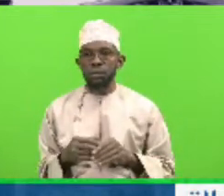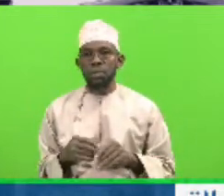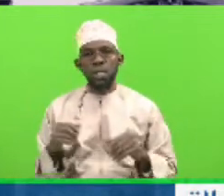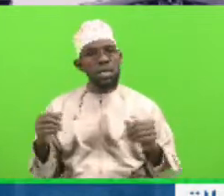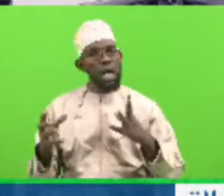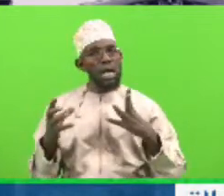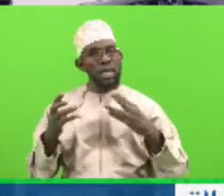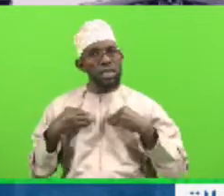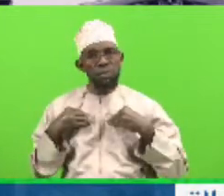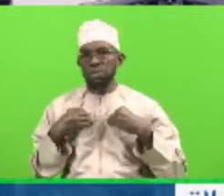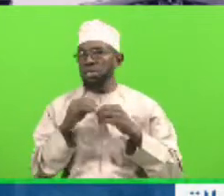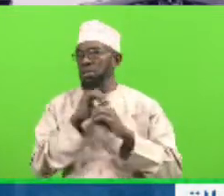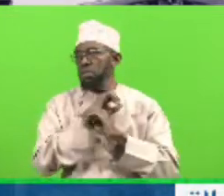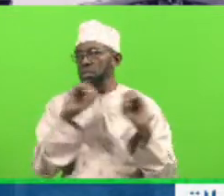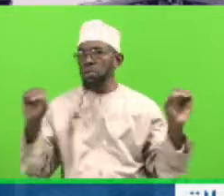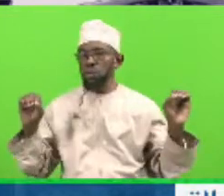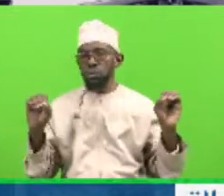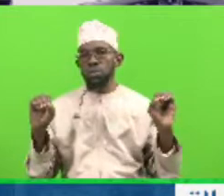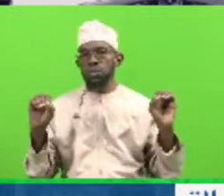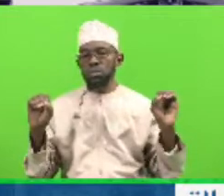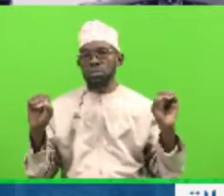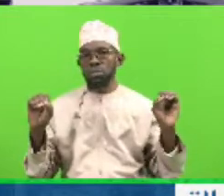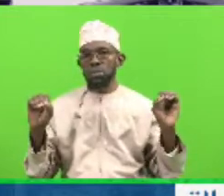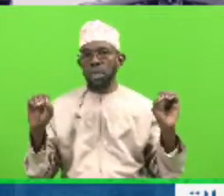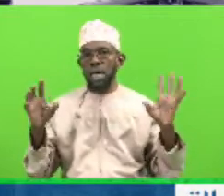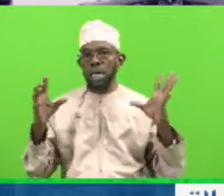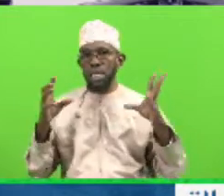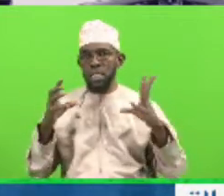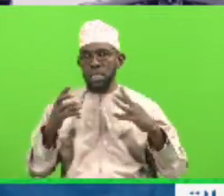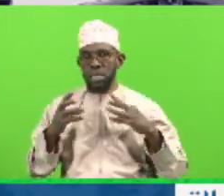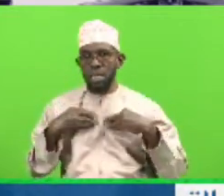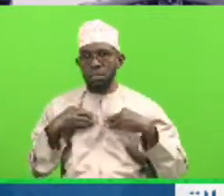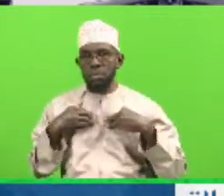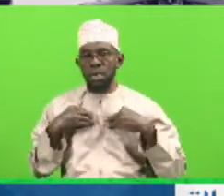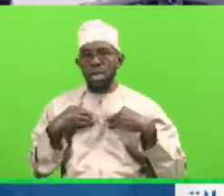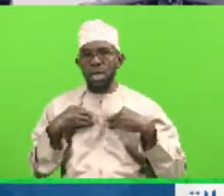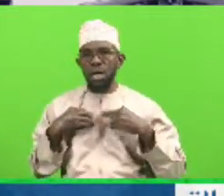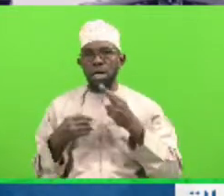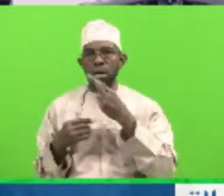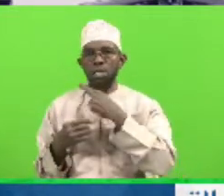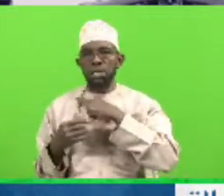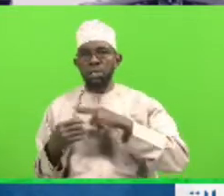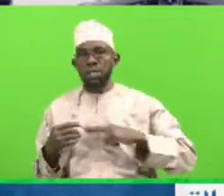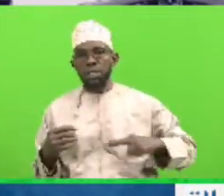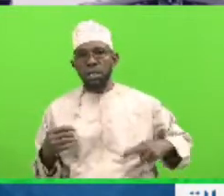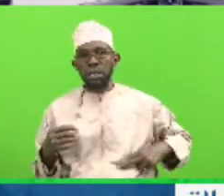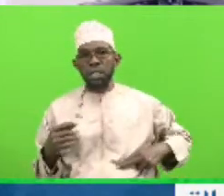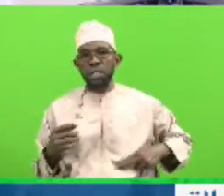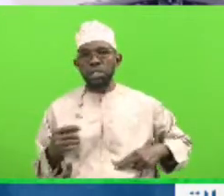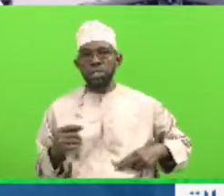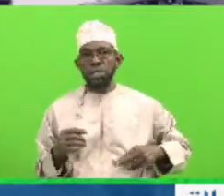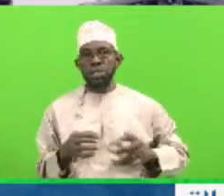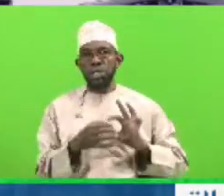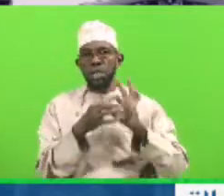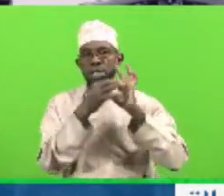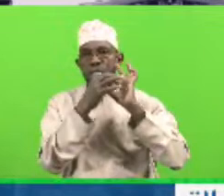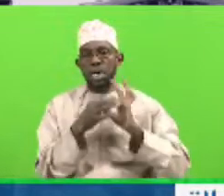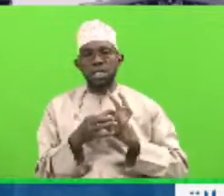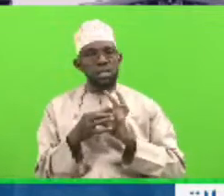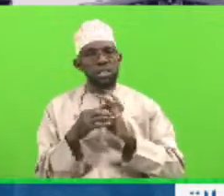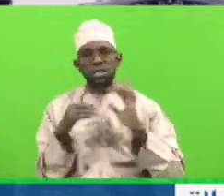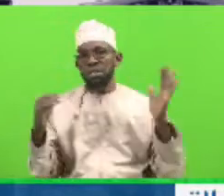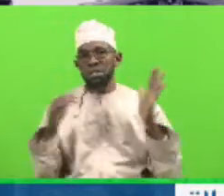that we will not sacrifice our inherent religious and traditional value. It was